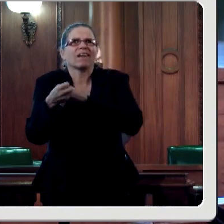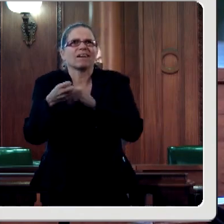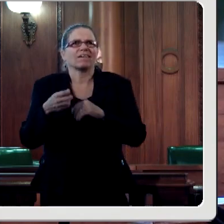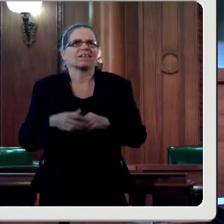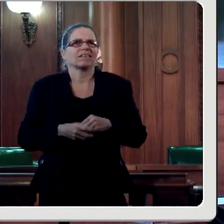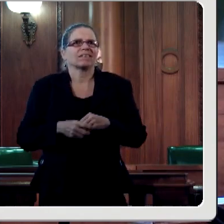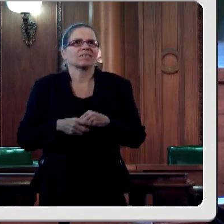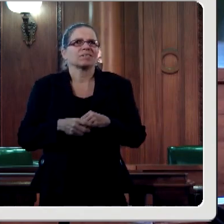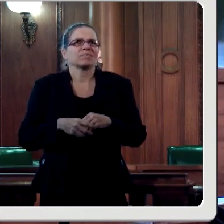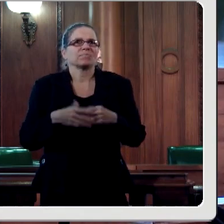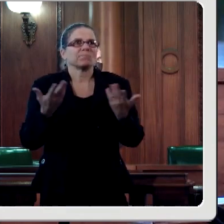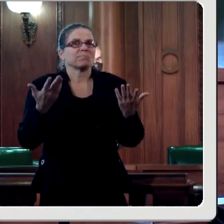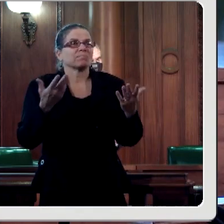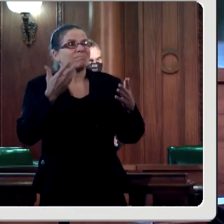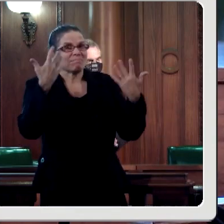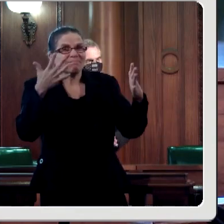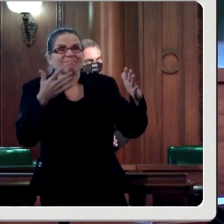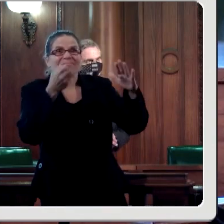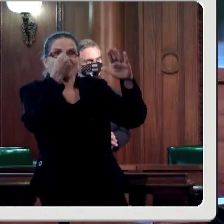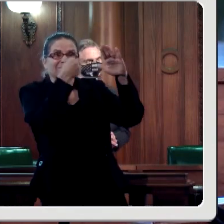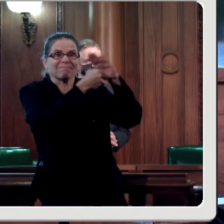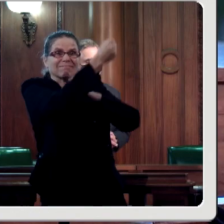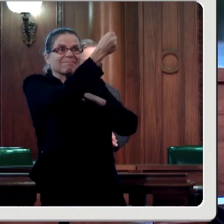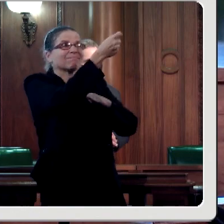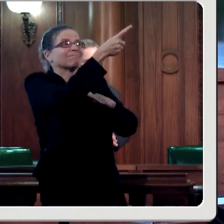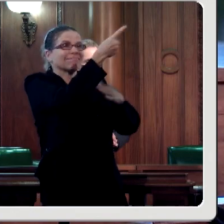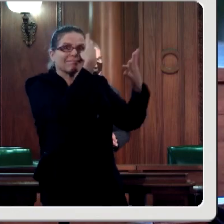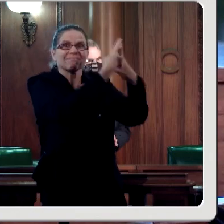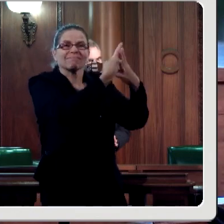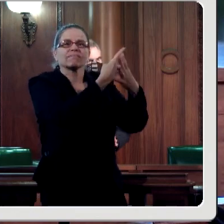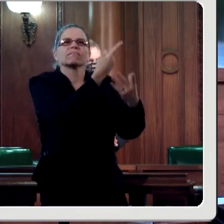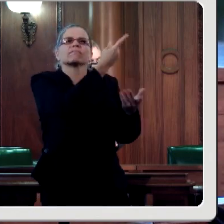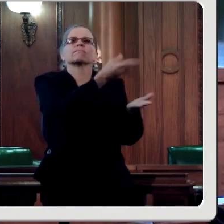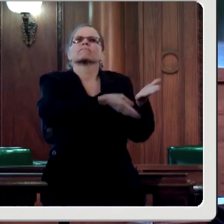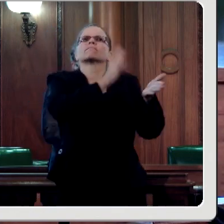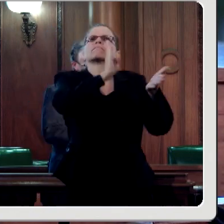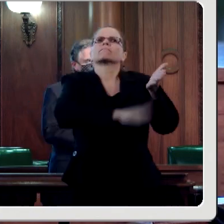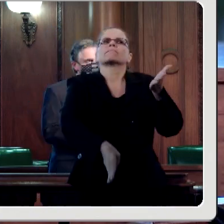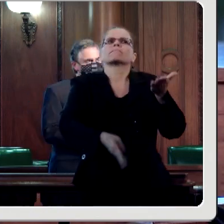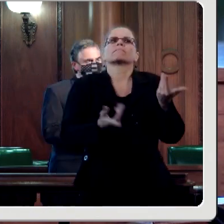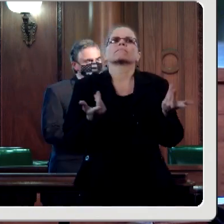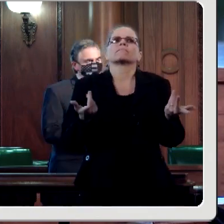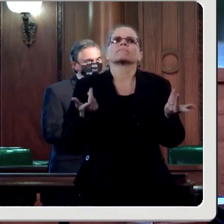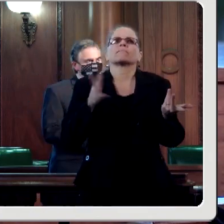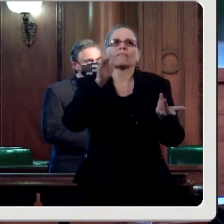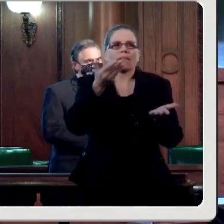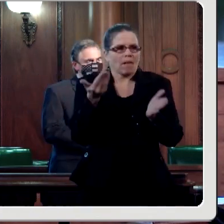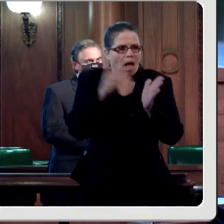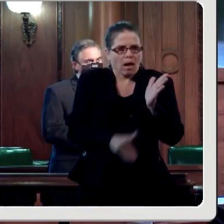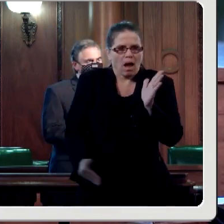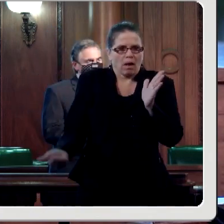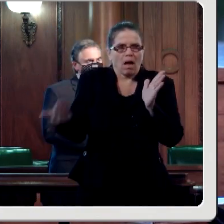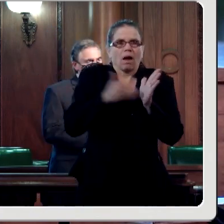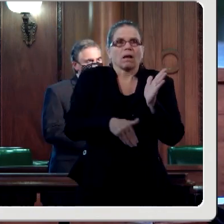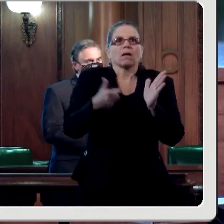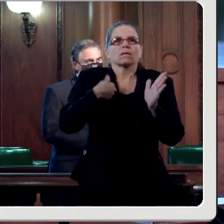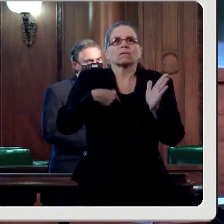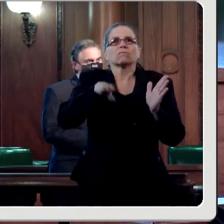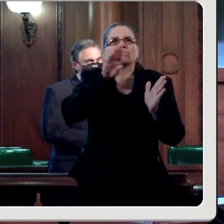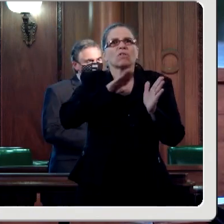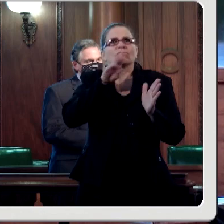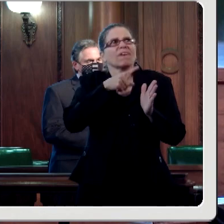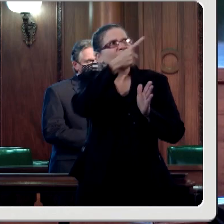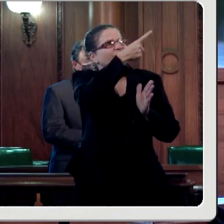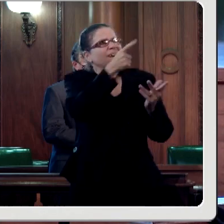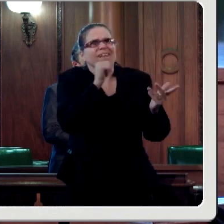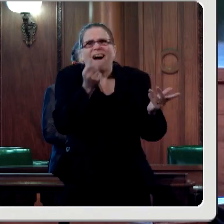bail, $750 bail, he's back out. So that's some of the frustrations and struggles we deal with. We will continue to do